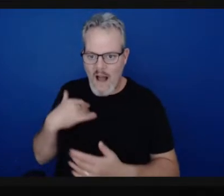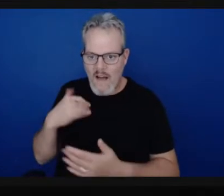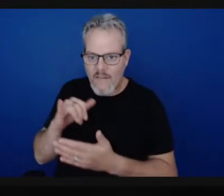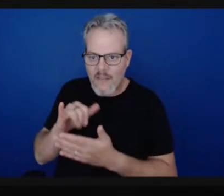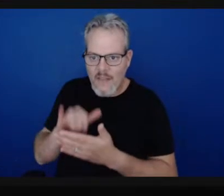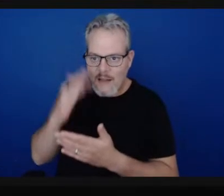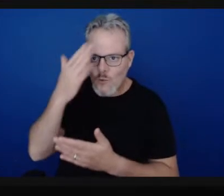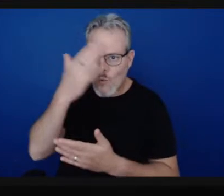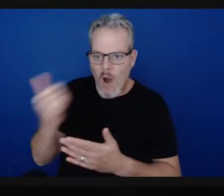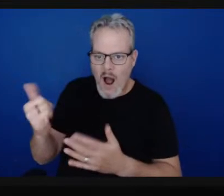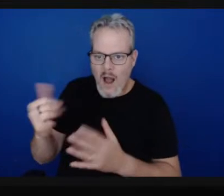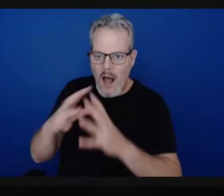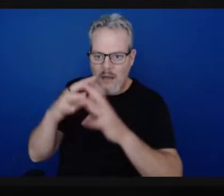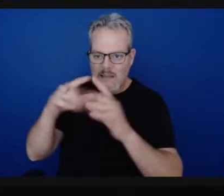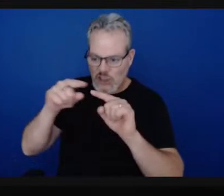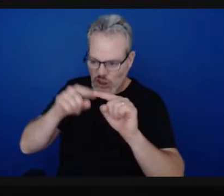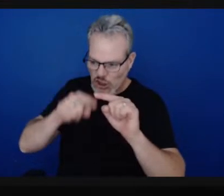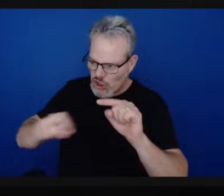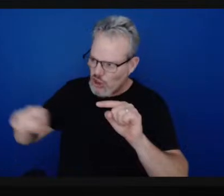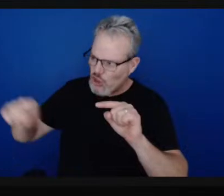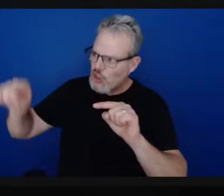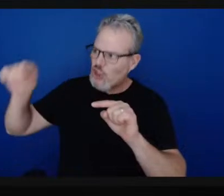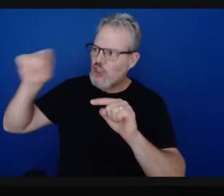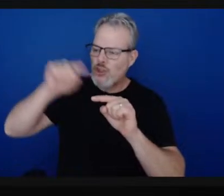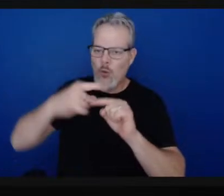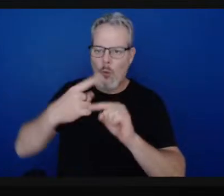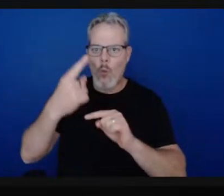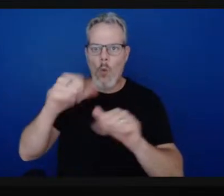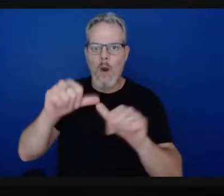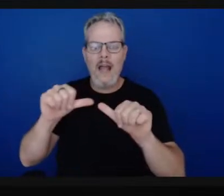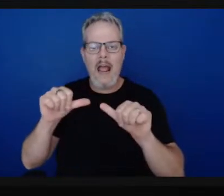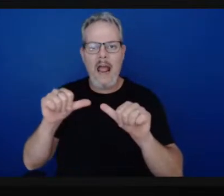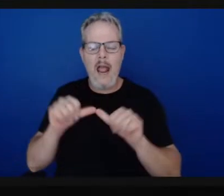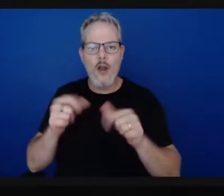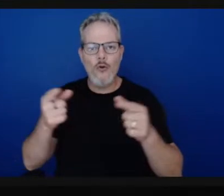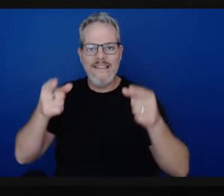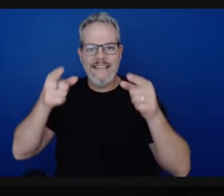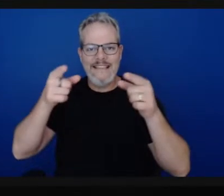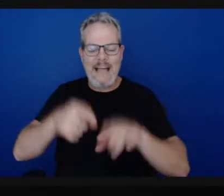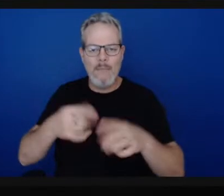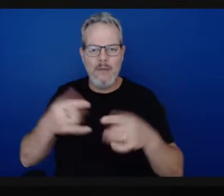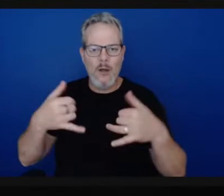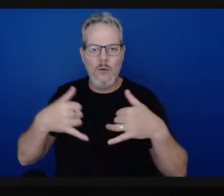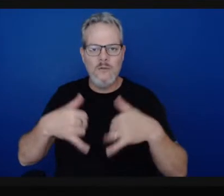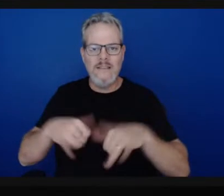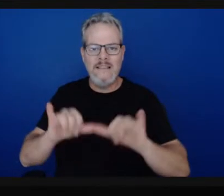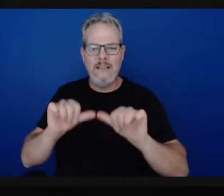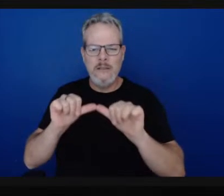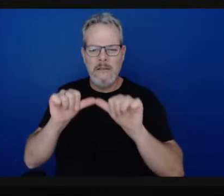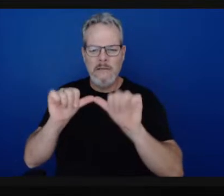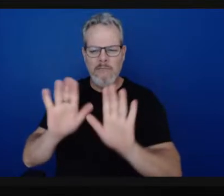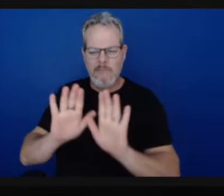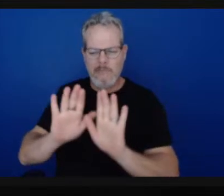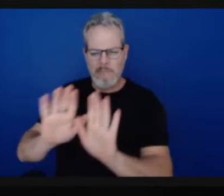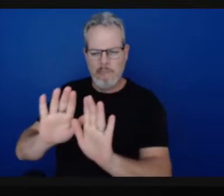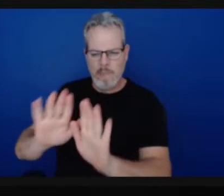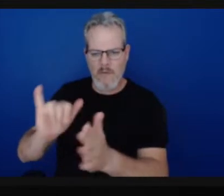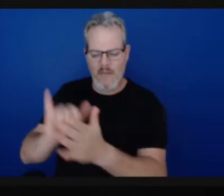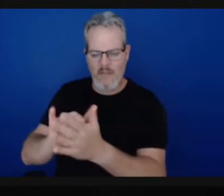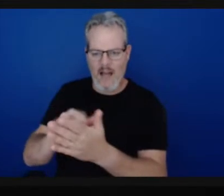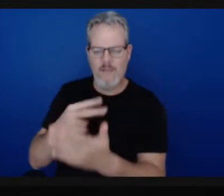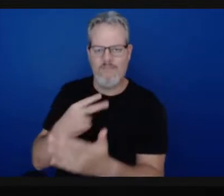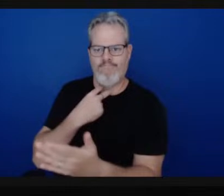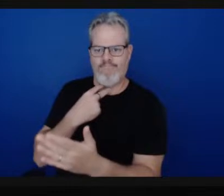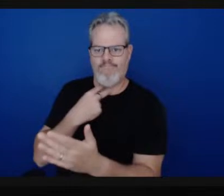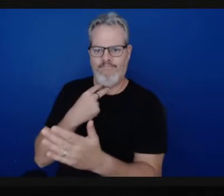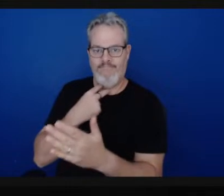are only happening on one side of that area, as that area is trying to push, and this is where it's catching, right? So it is magma filling